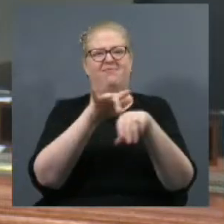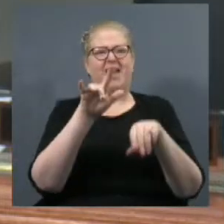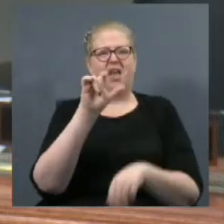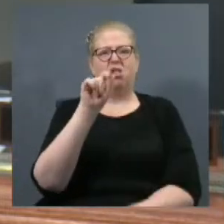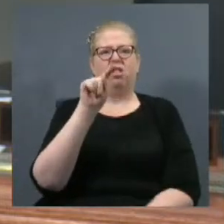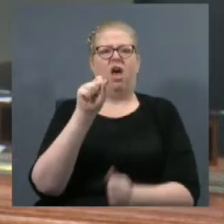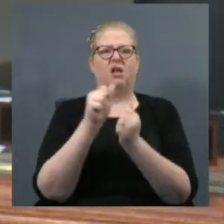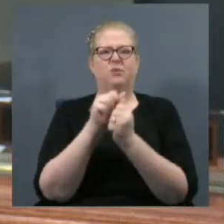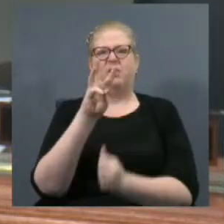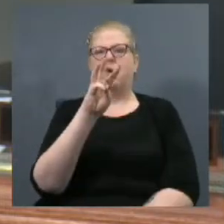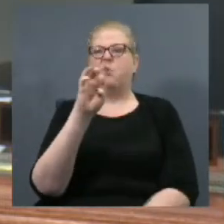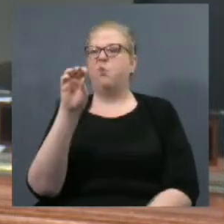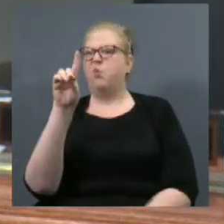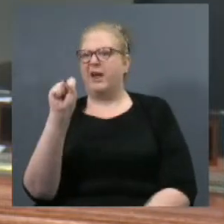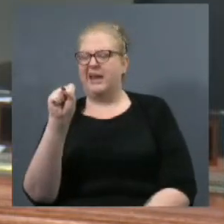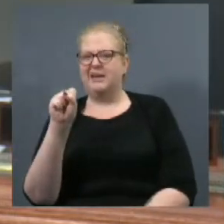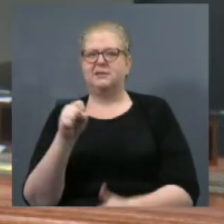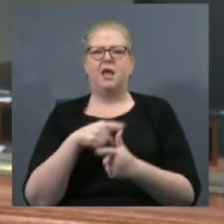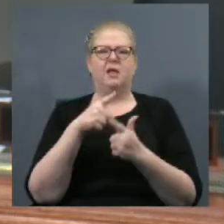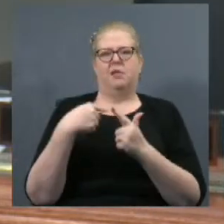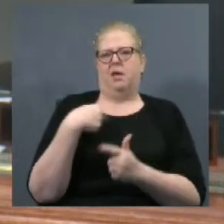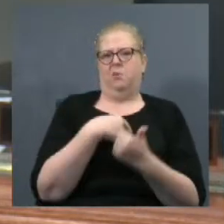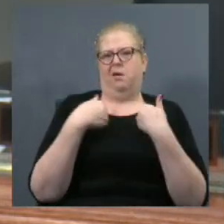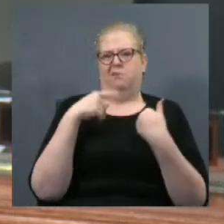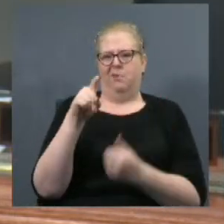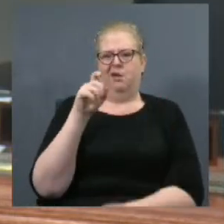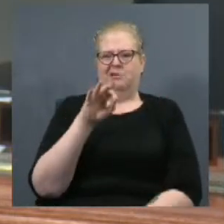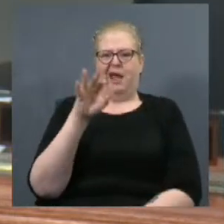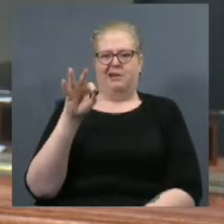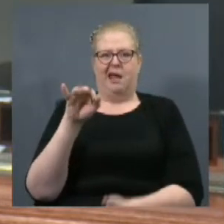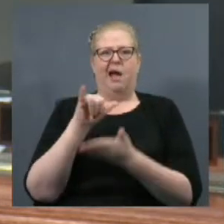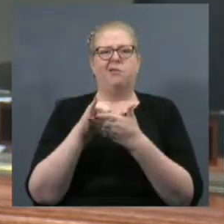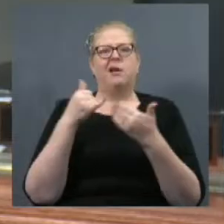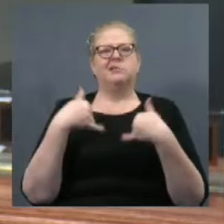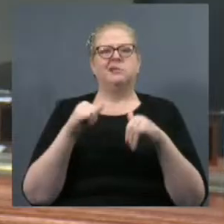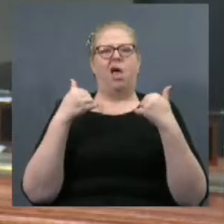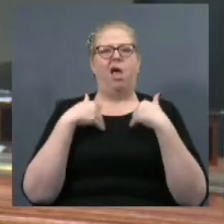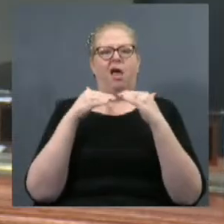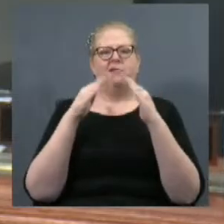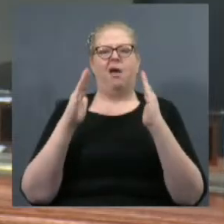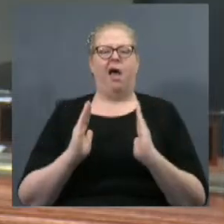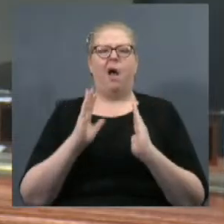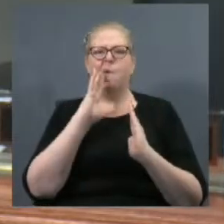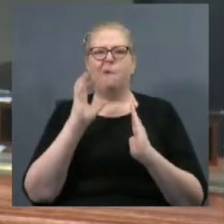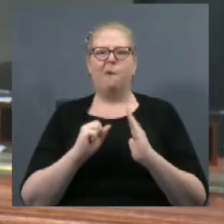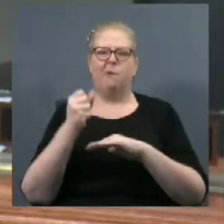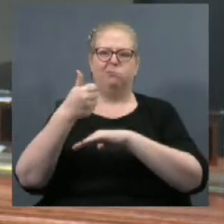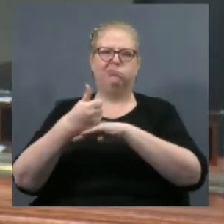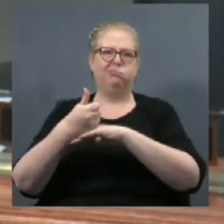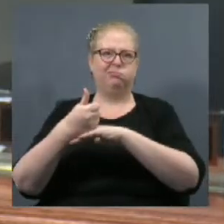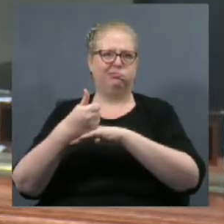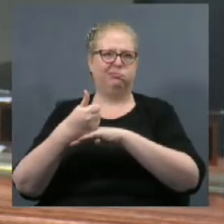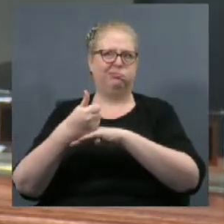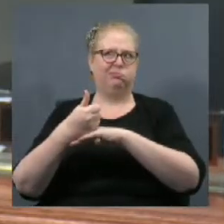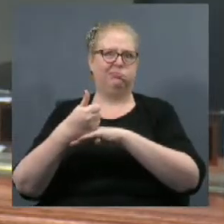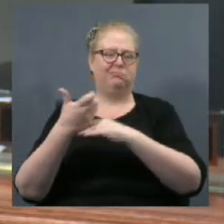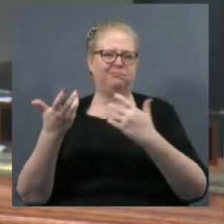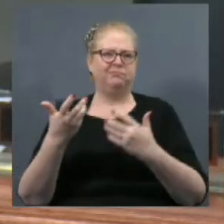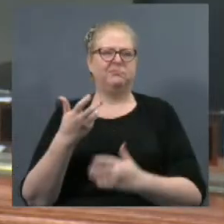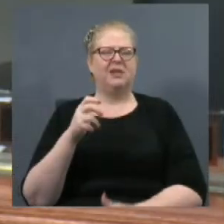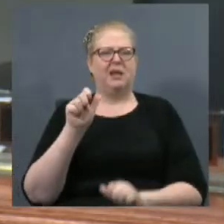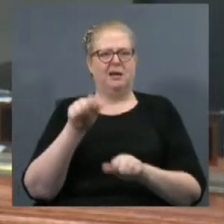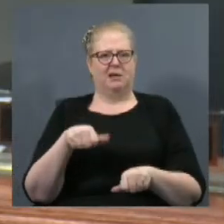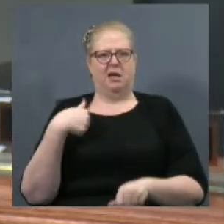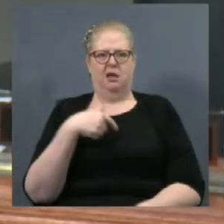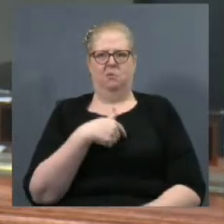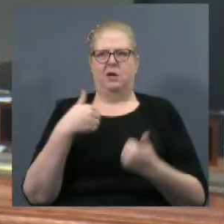houses still sitting on them. So I would like to see us asking Mr. Carpenter to take 20 or 30